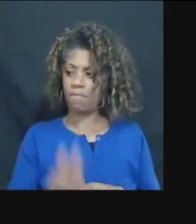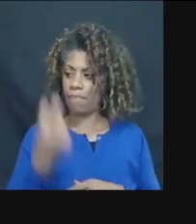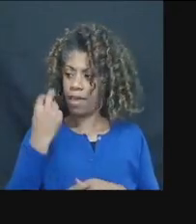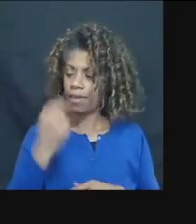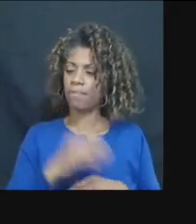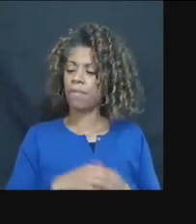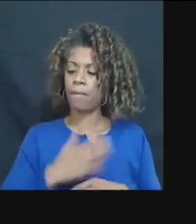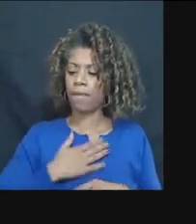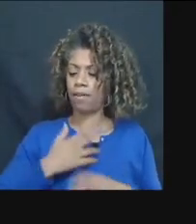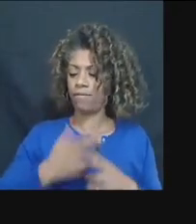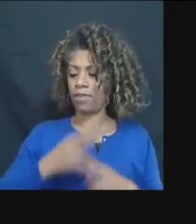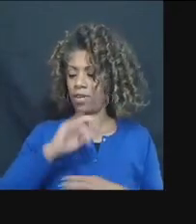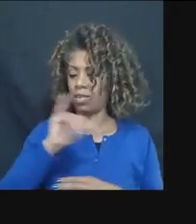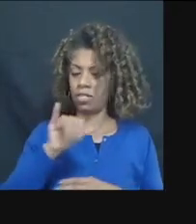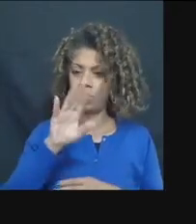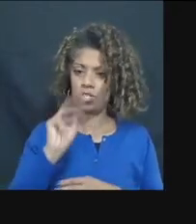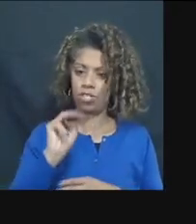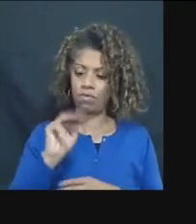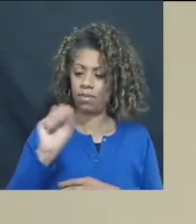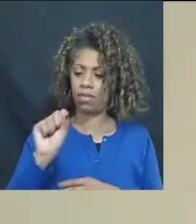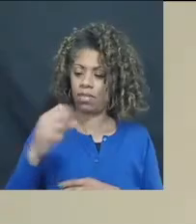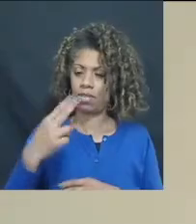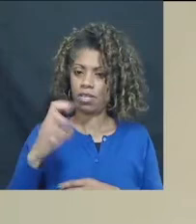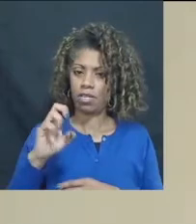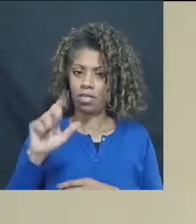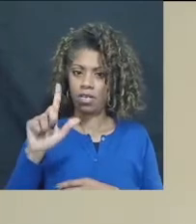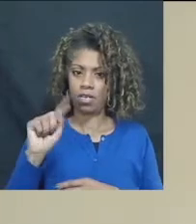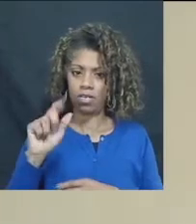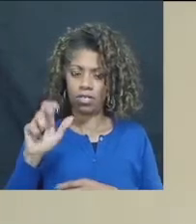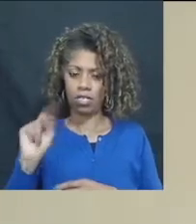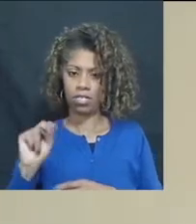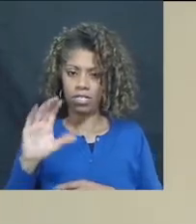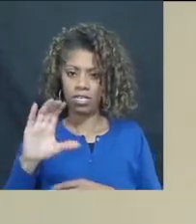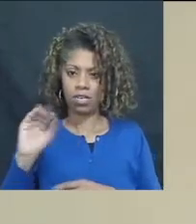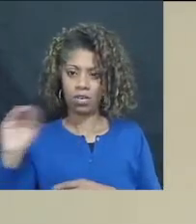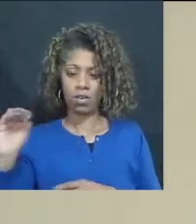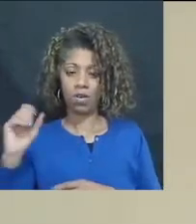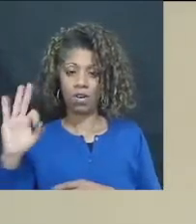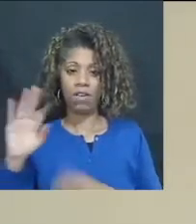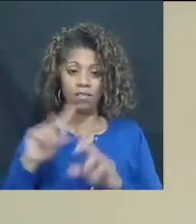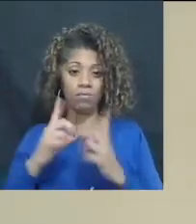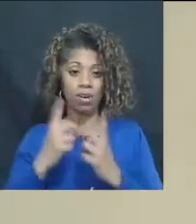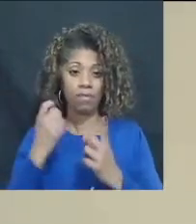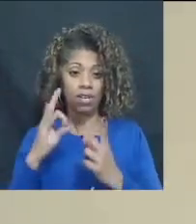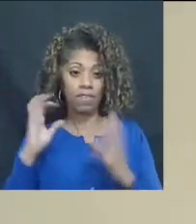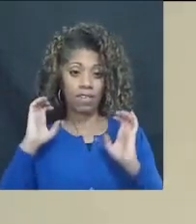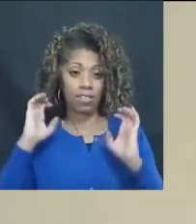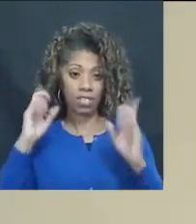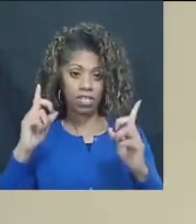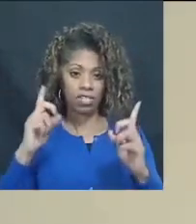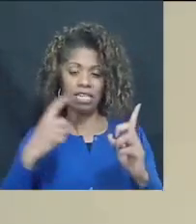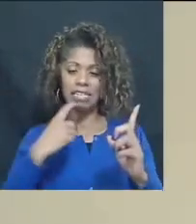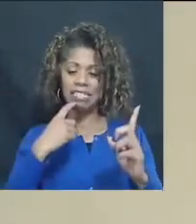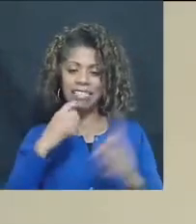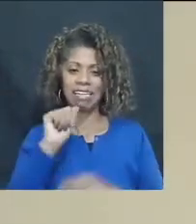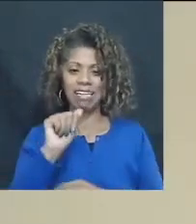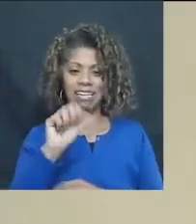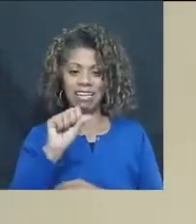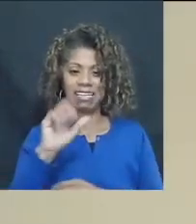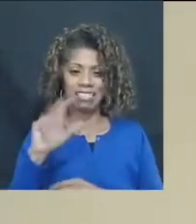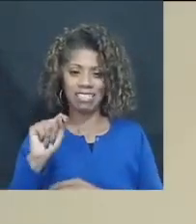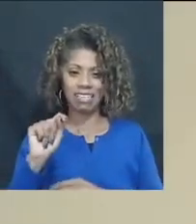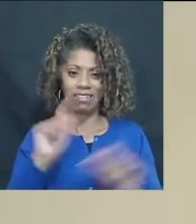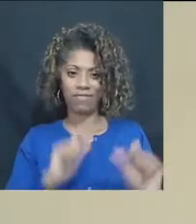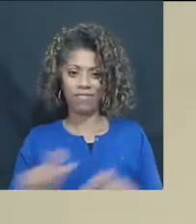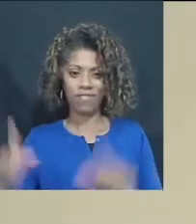who used to be the COO of the U.S. Department of Education, he said that asset framing is like realizing that you've been